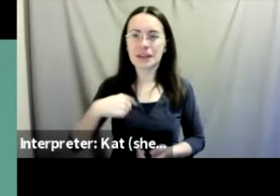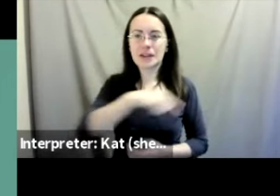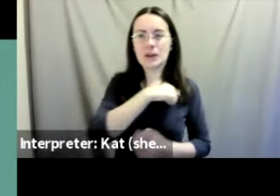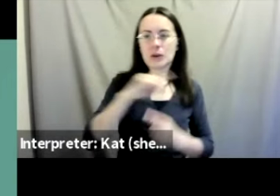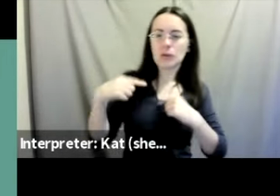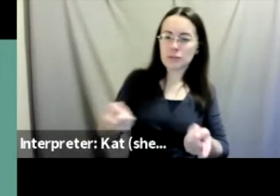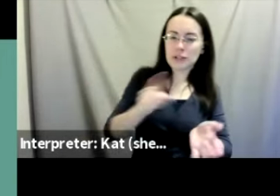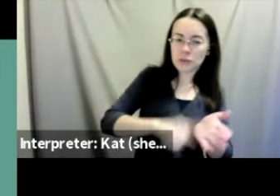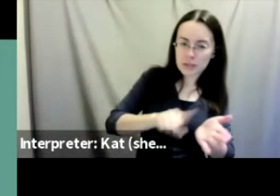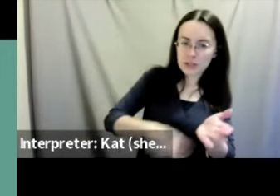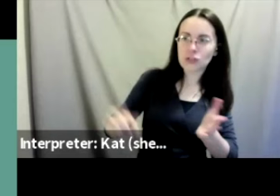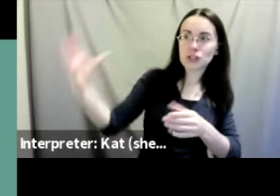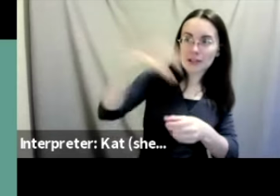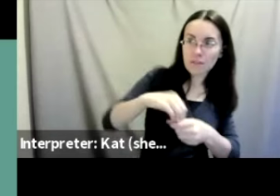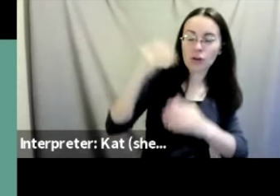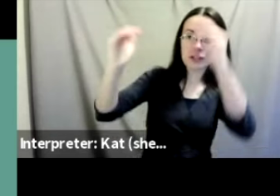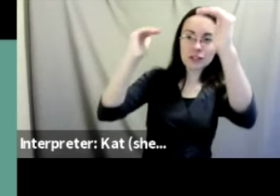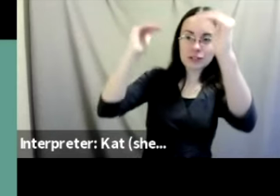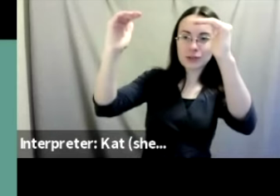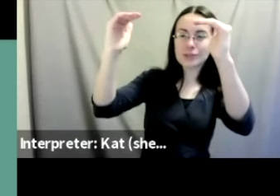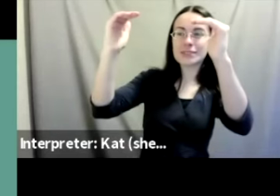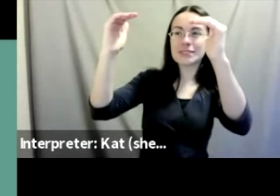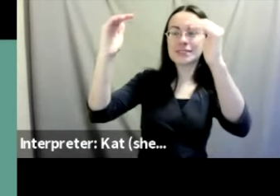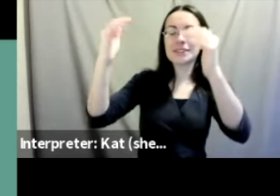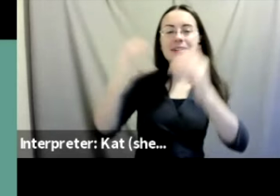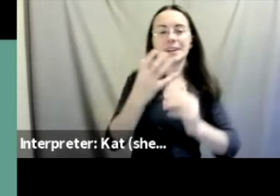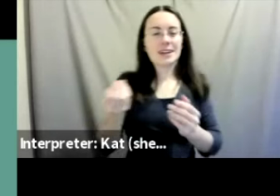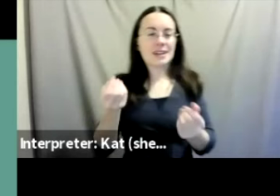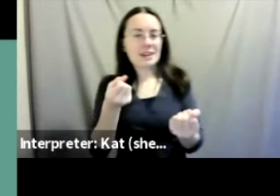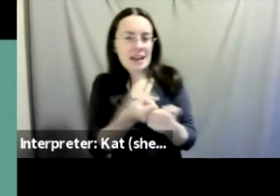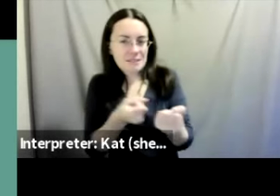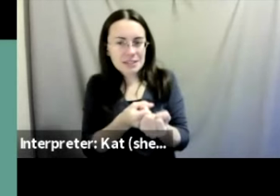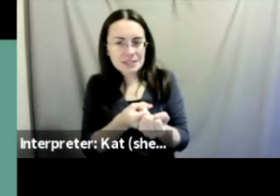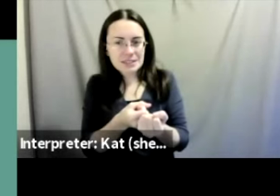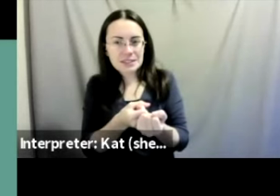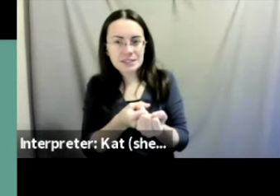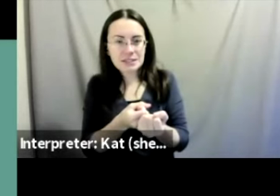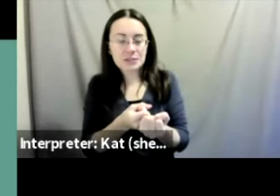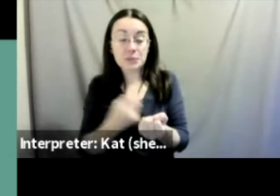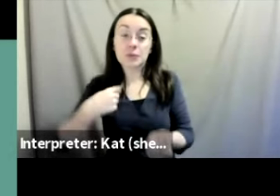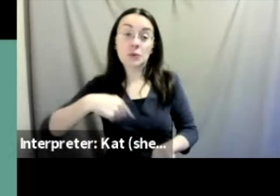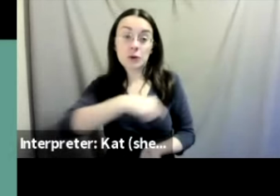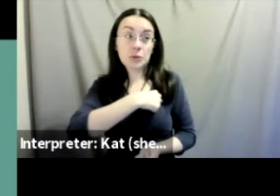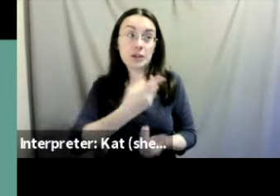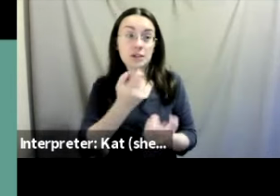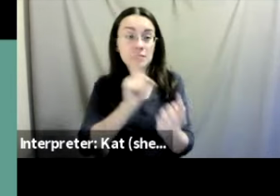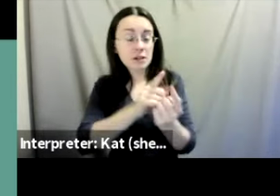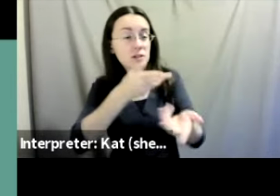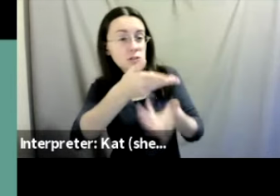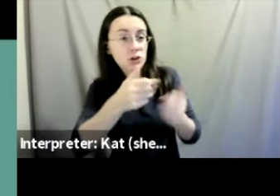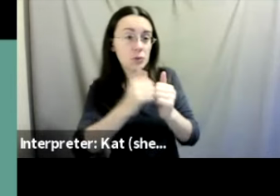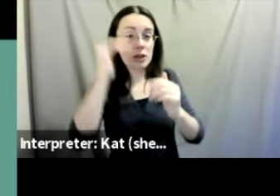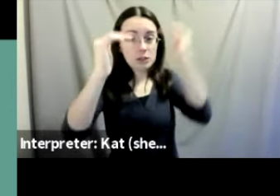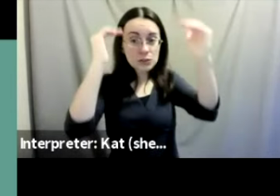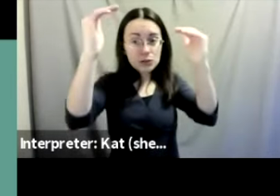involving adults in the process, and then doing advocacy where we actually have to like talk to adults and try to show them